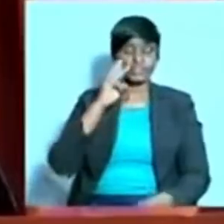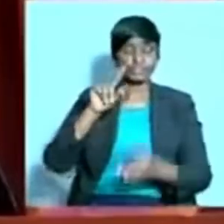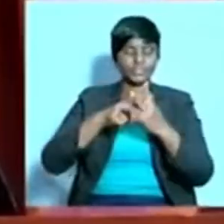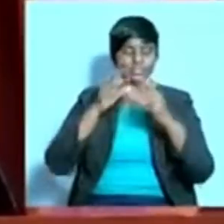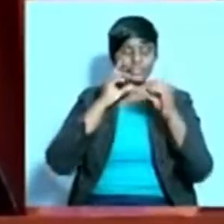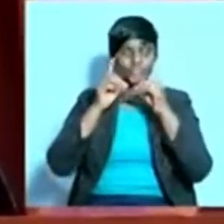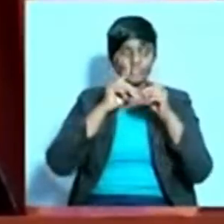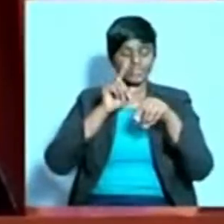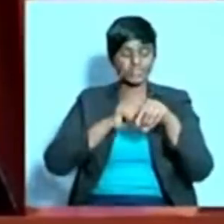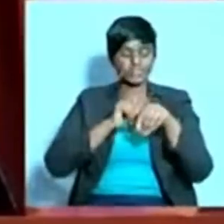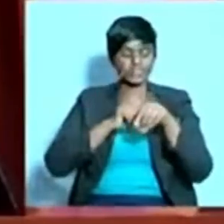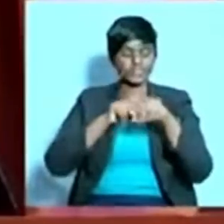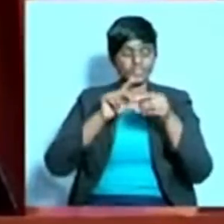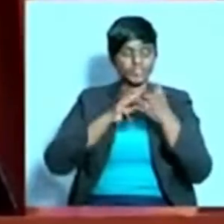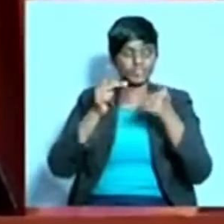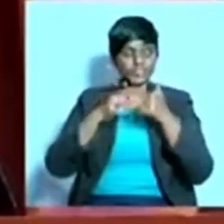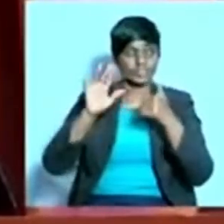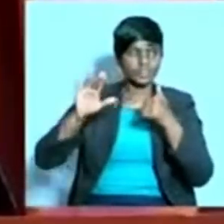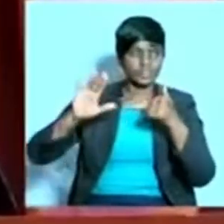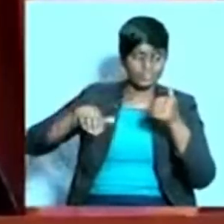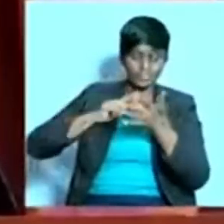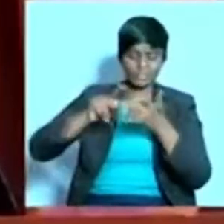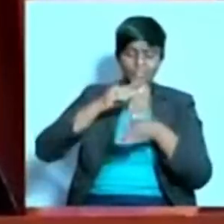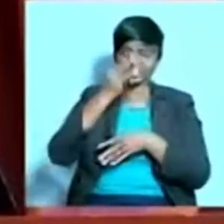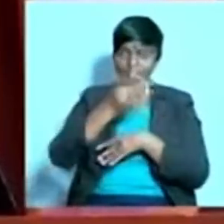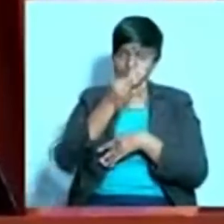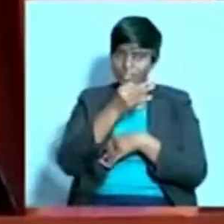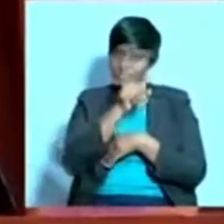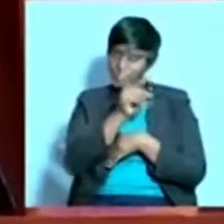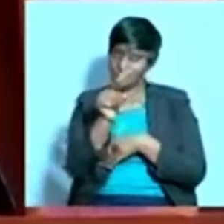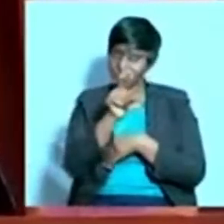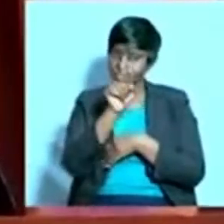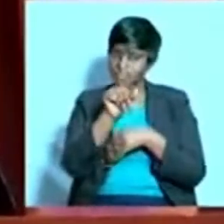of debate. And at the time, business was interrupted last week on Friday. It was the acting minister